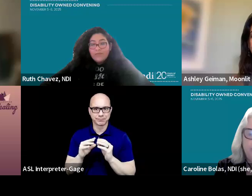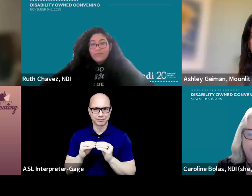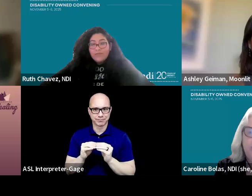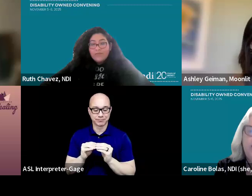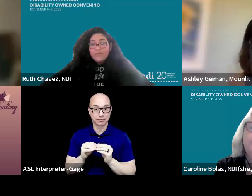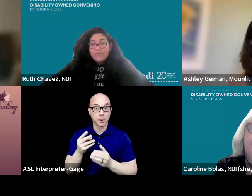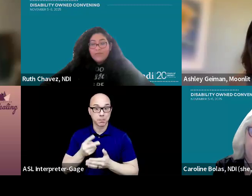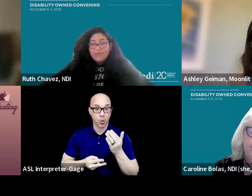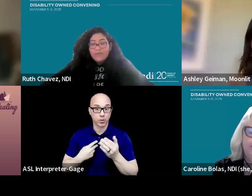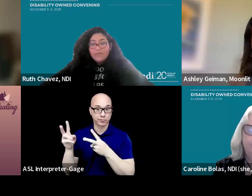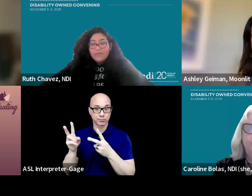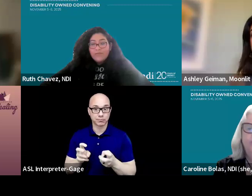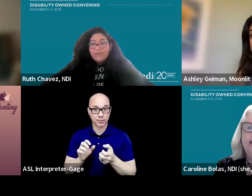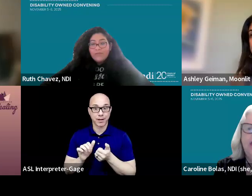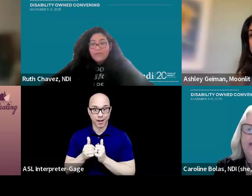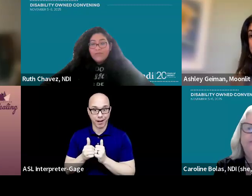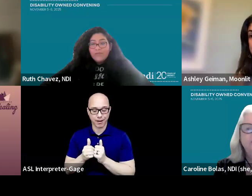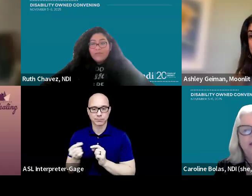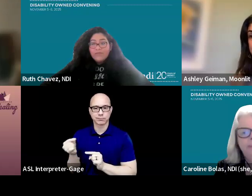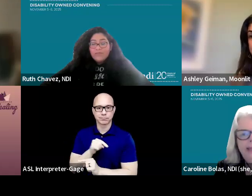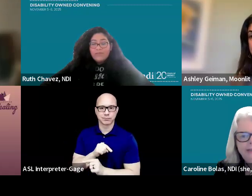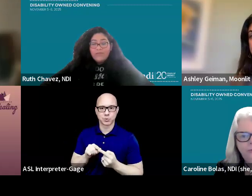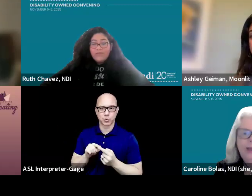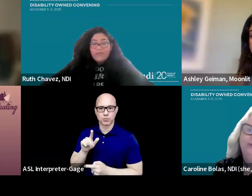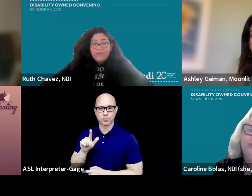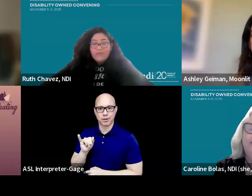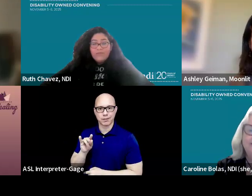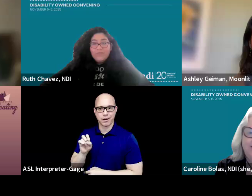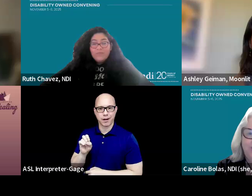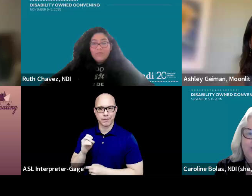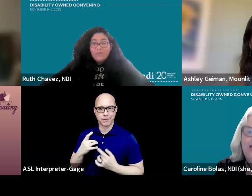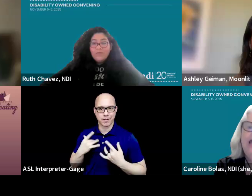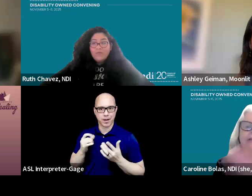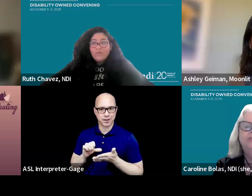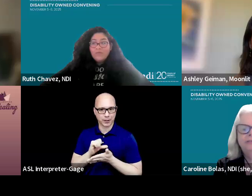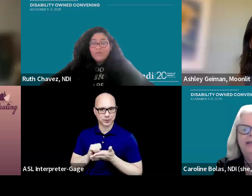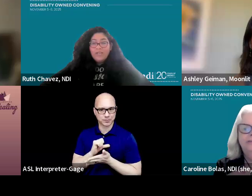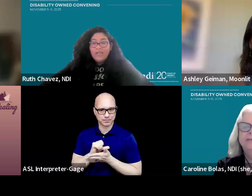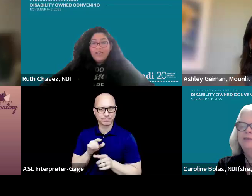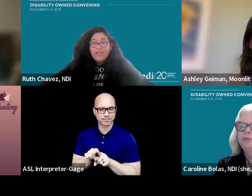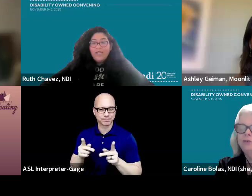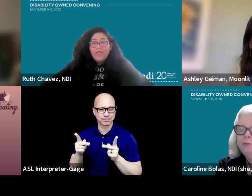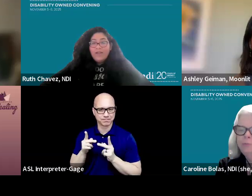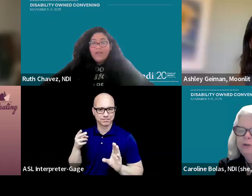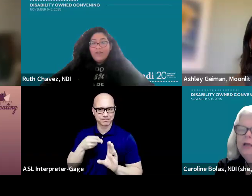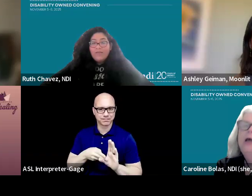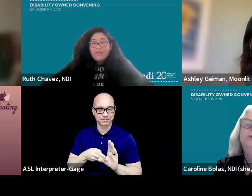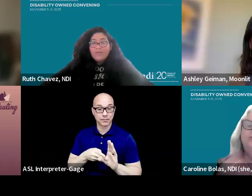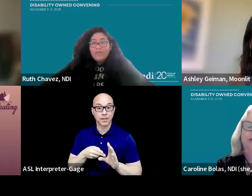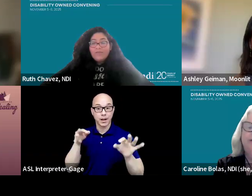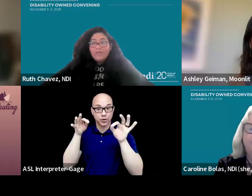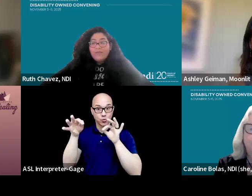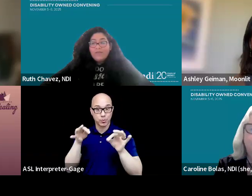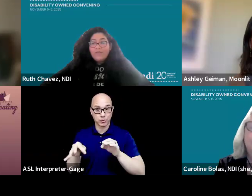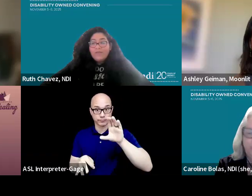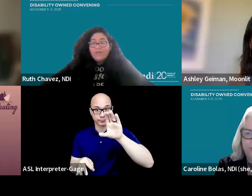download both of those by going back to the live event page where you joined the session. And just under the session description,